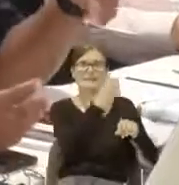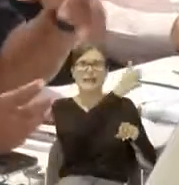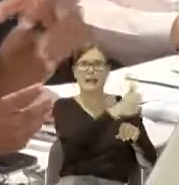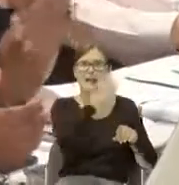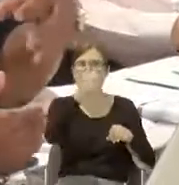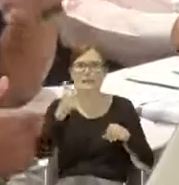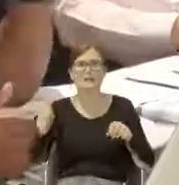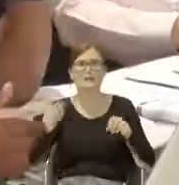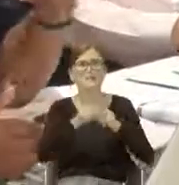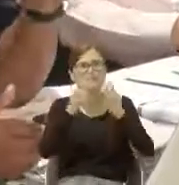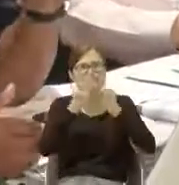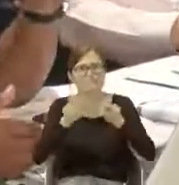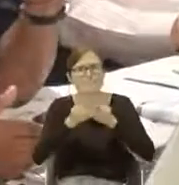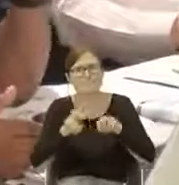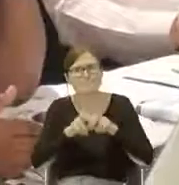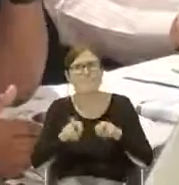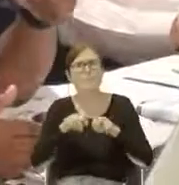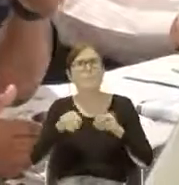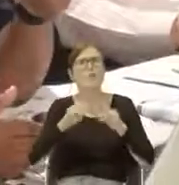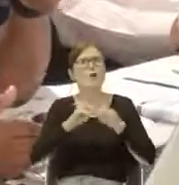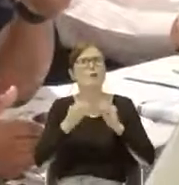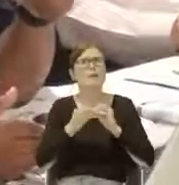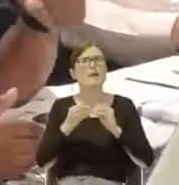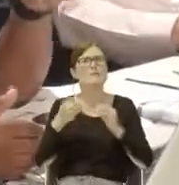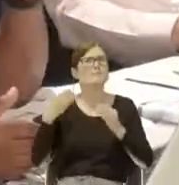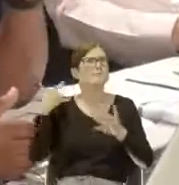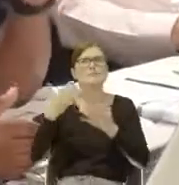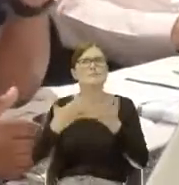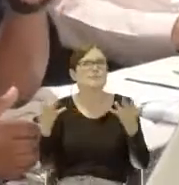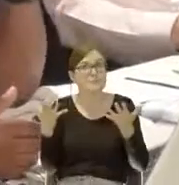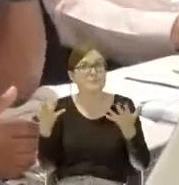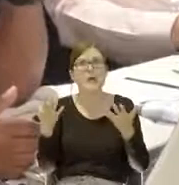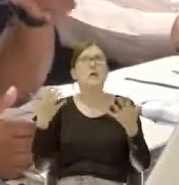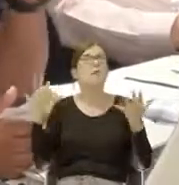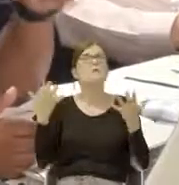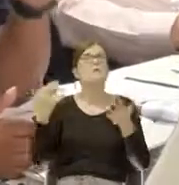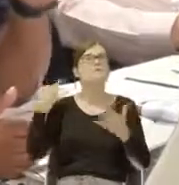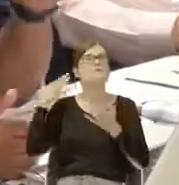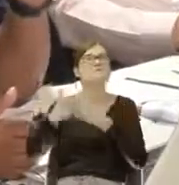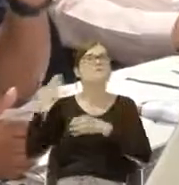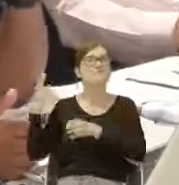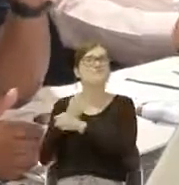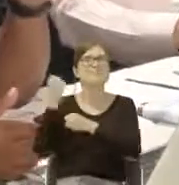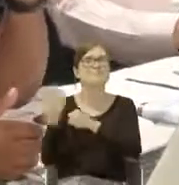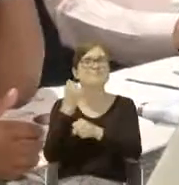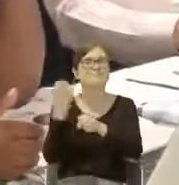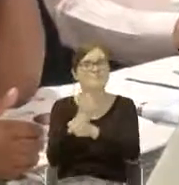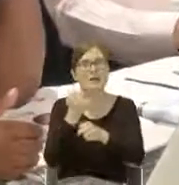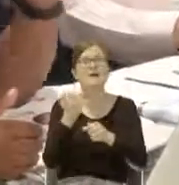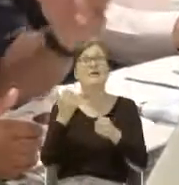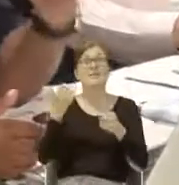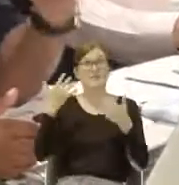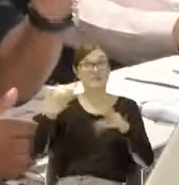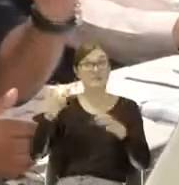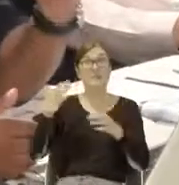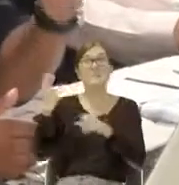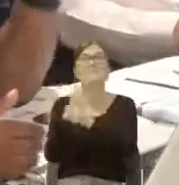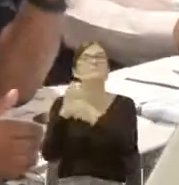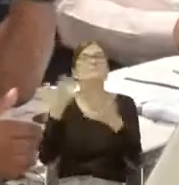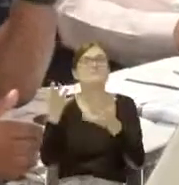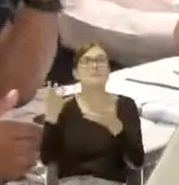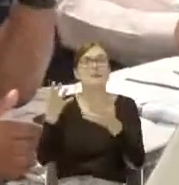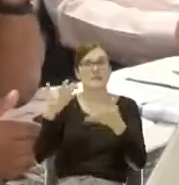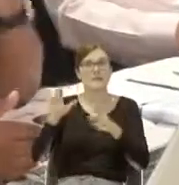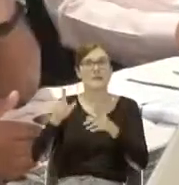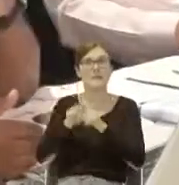in assisting each other to respond to the assumptions that are contained in